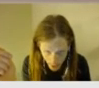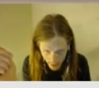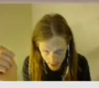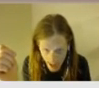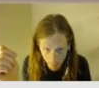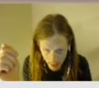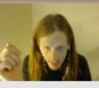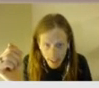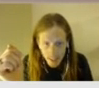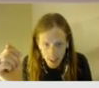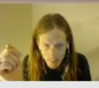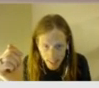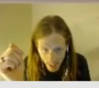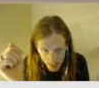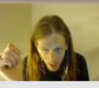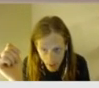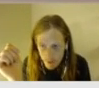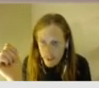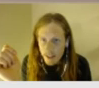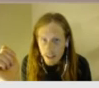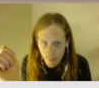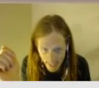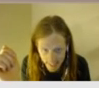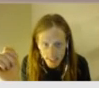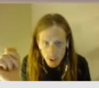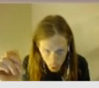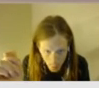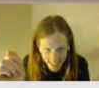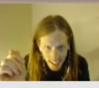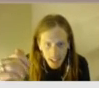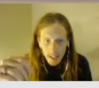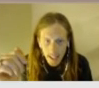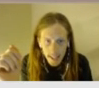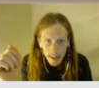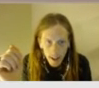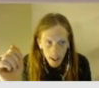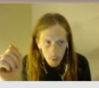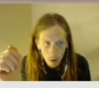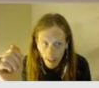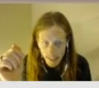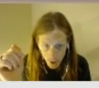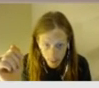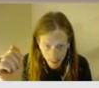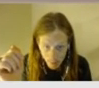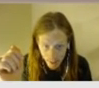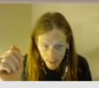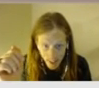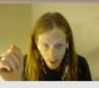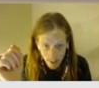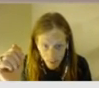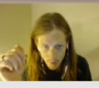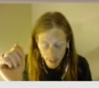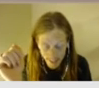horrible things are happening to them because of the devices and social media. And while I certainly believe that there